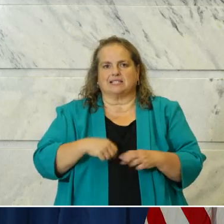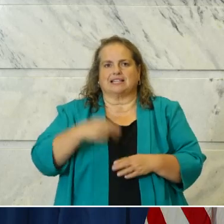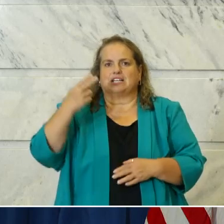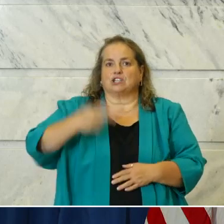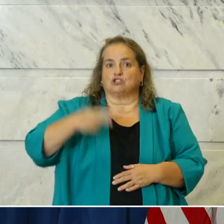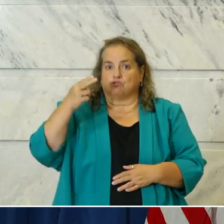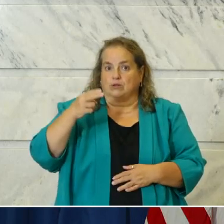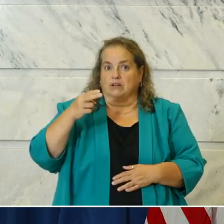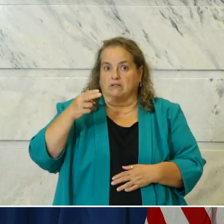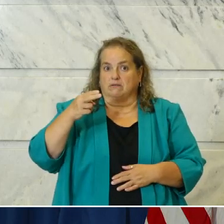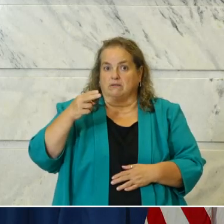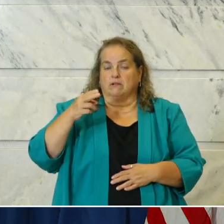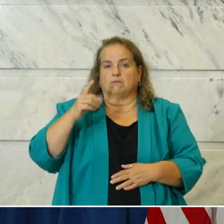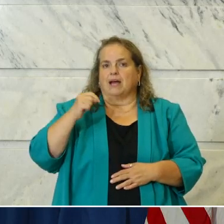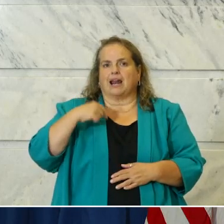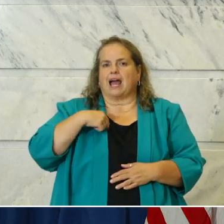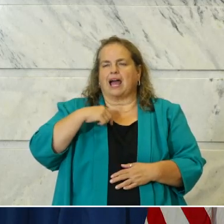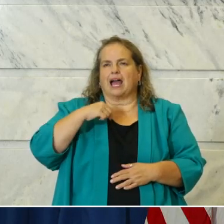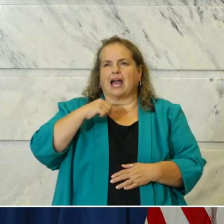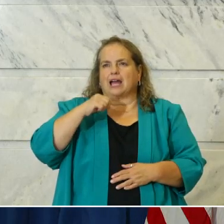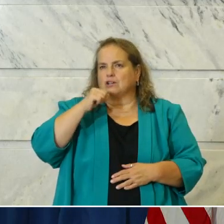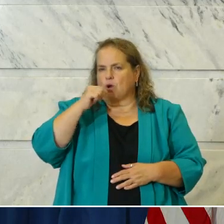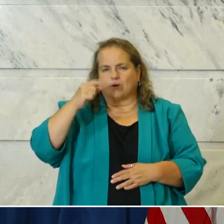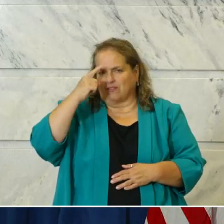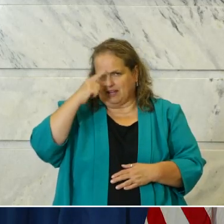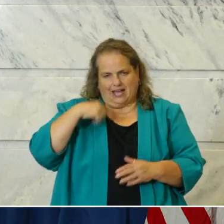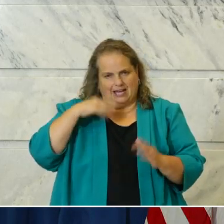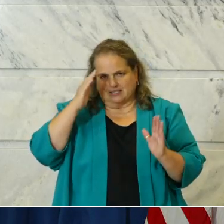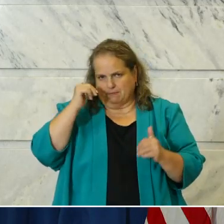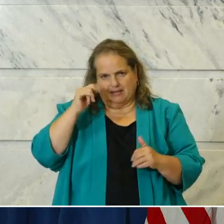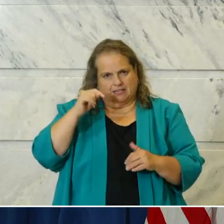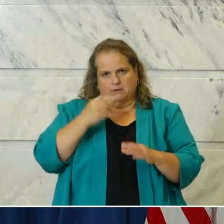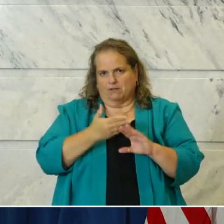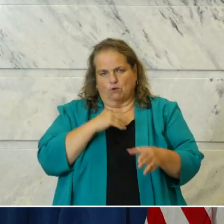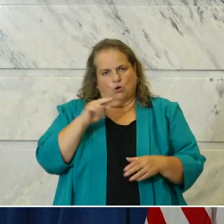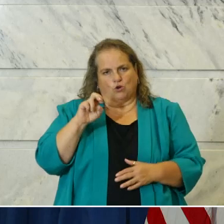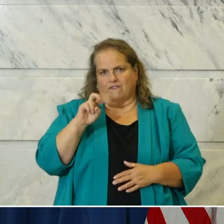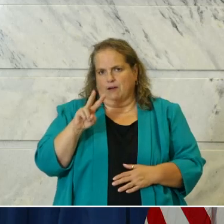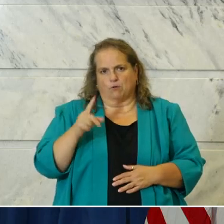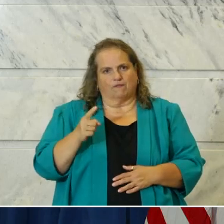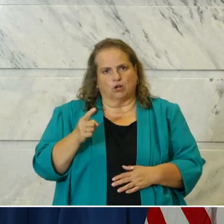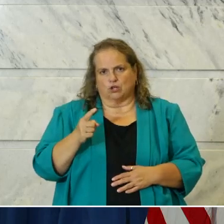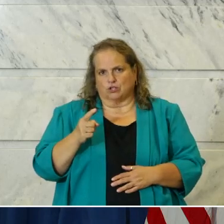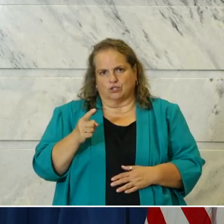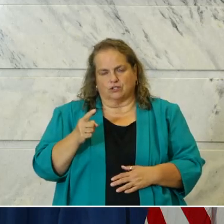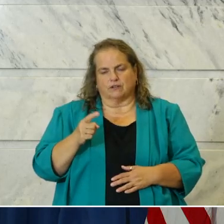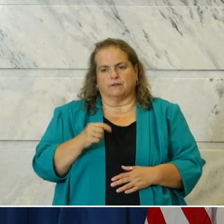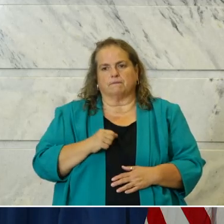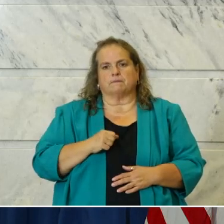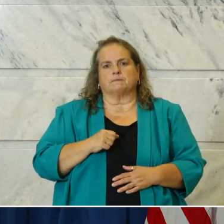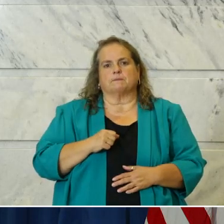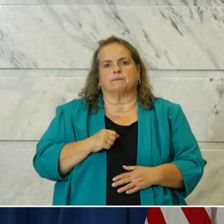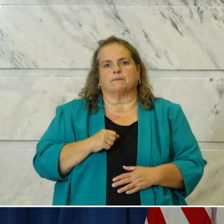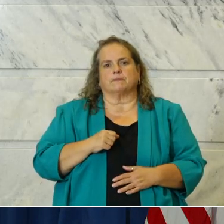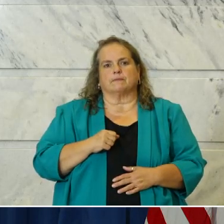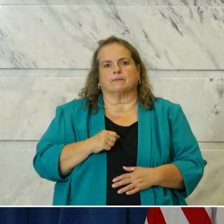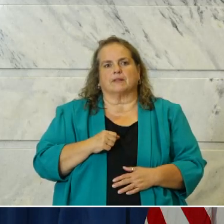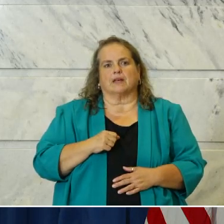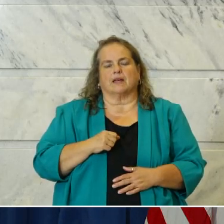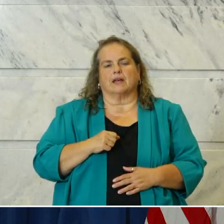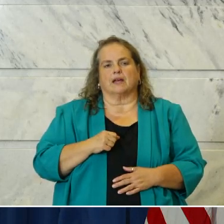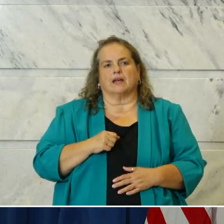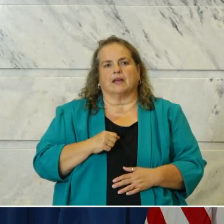do not expect it by November 1st. And there have been instances in the past